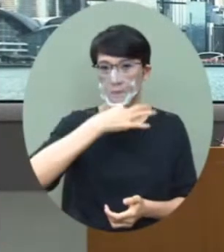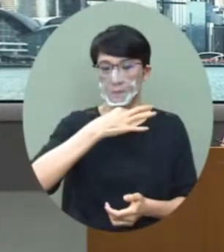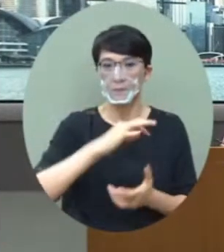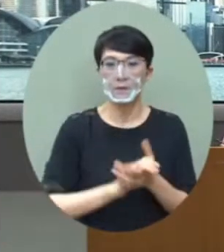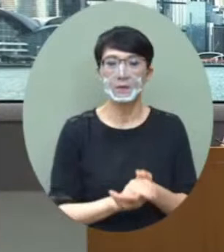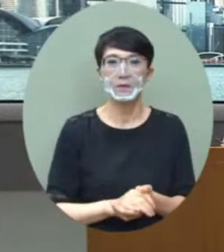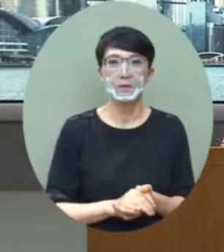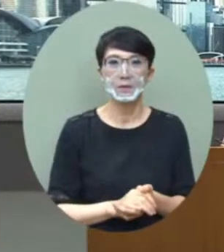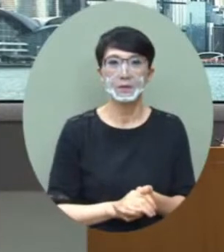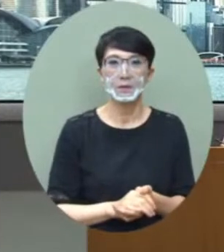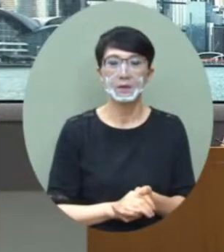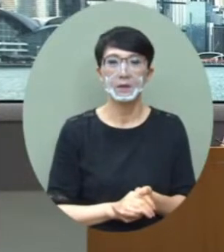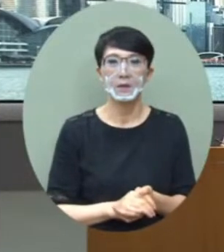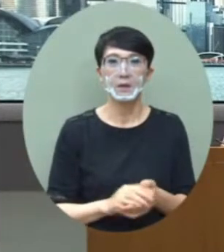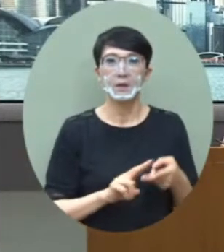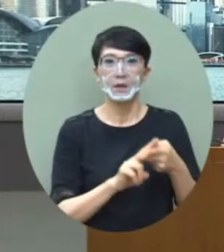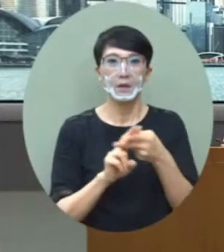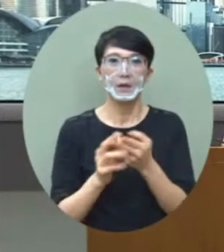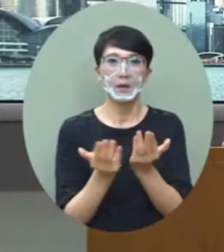oximeters?